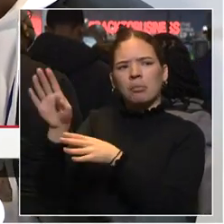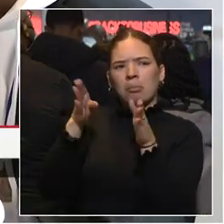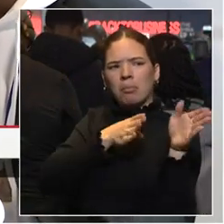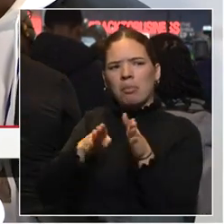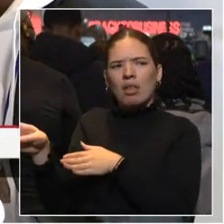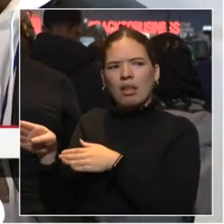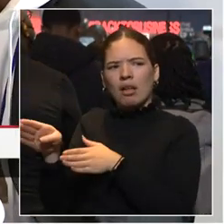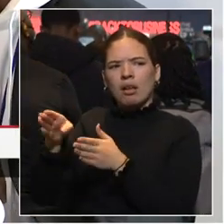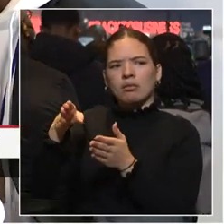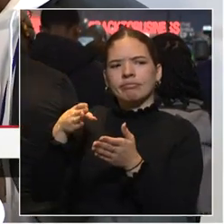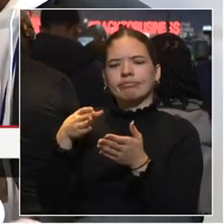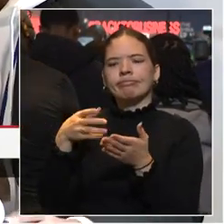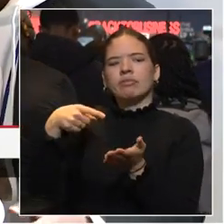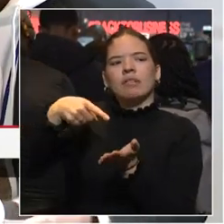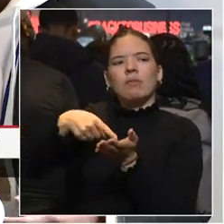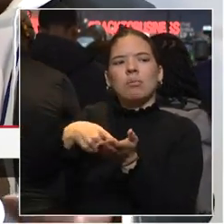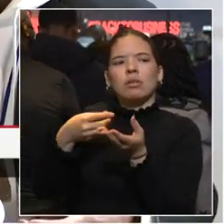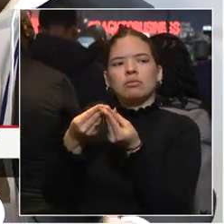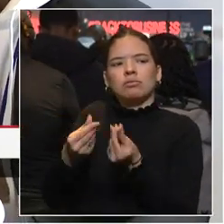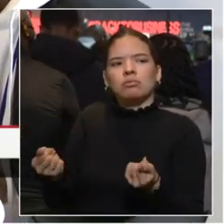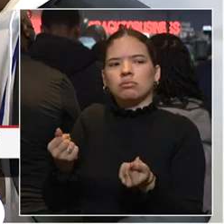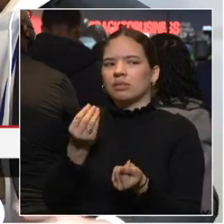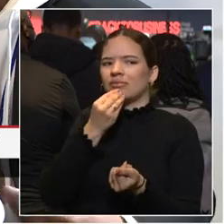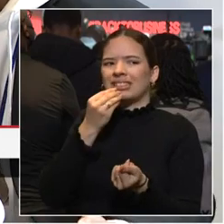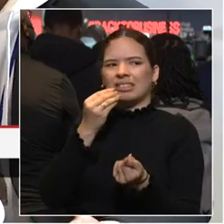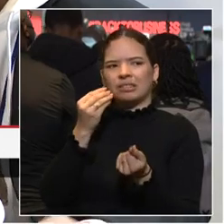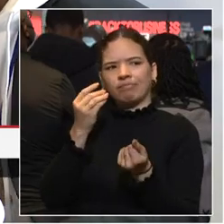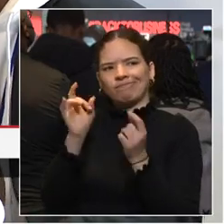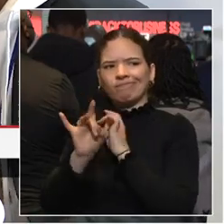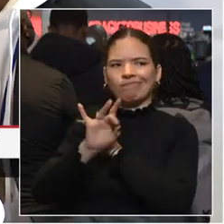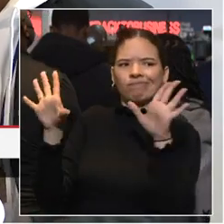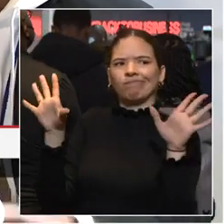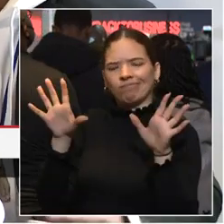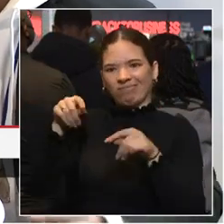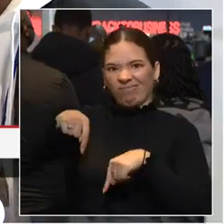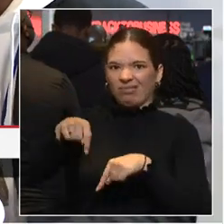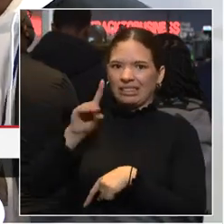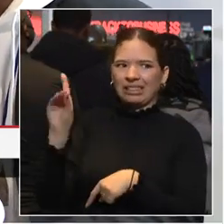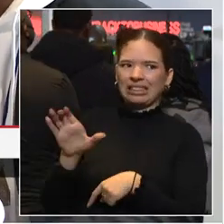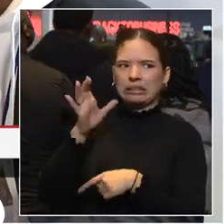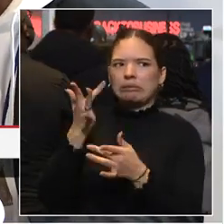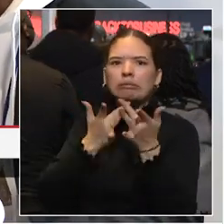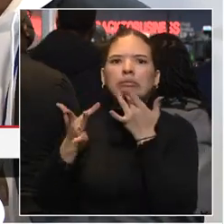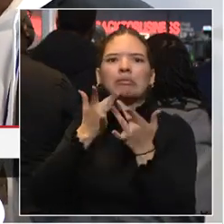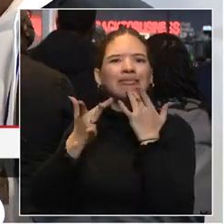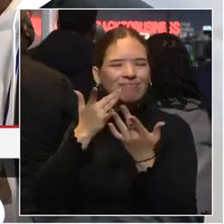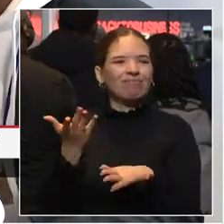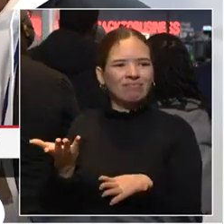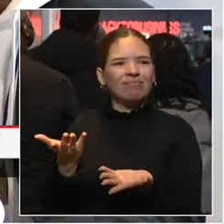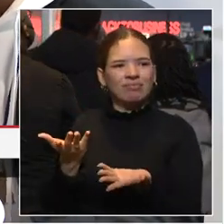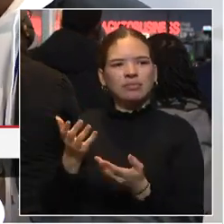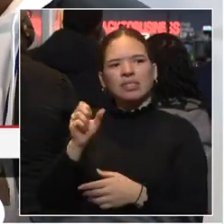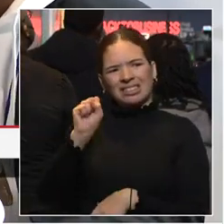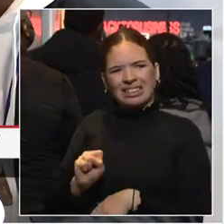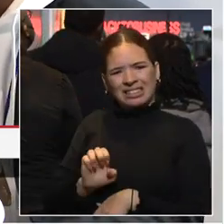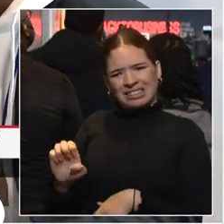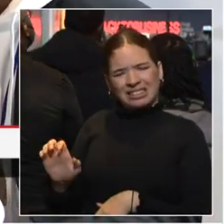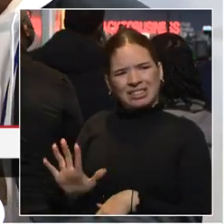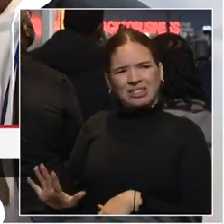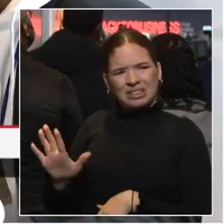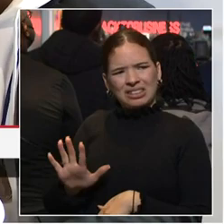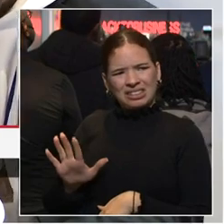food crisis in the city, right, for residents. Because I know in southeast I think it's still only one grocery